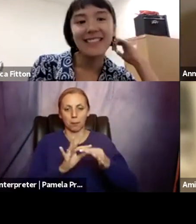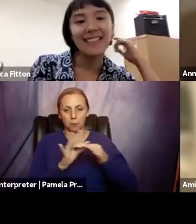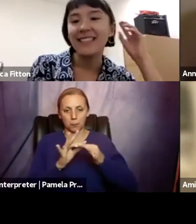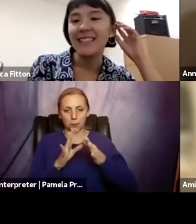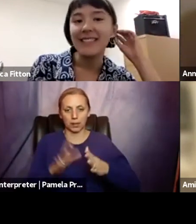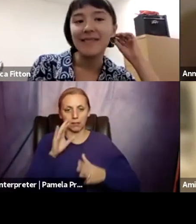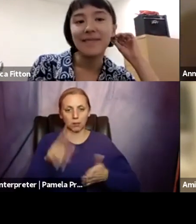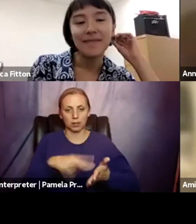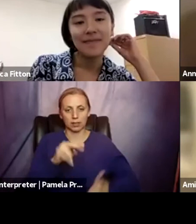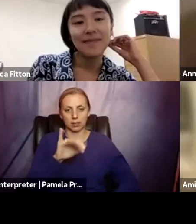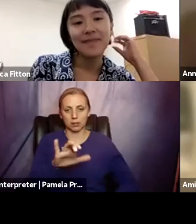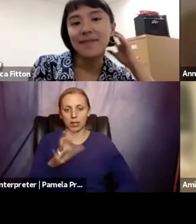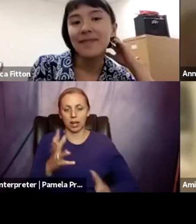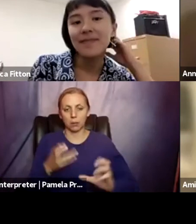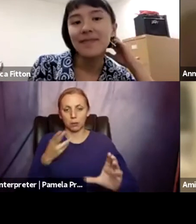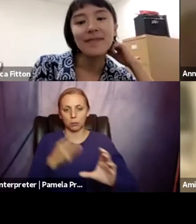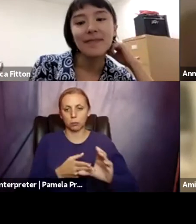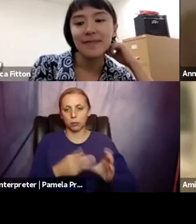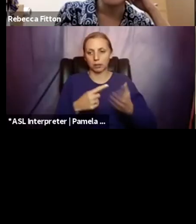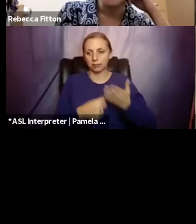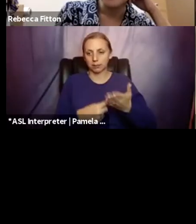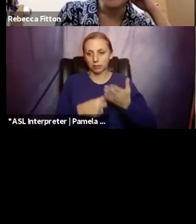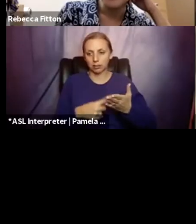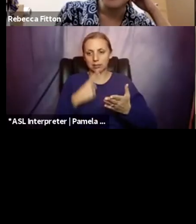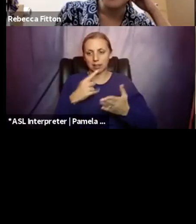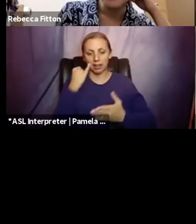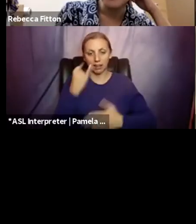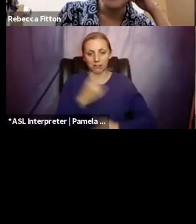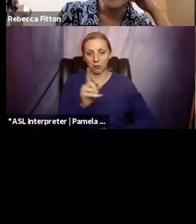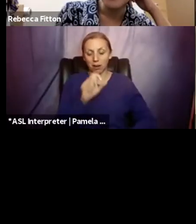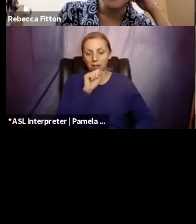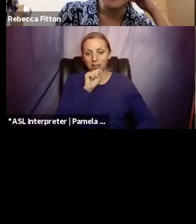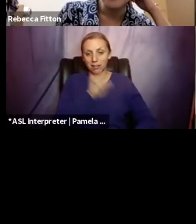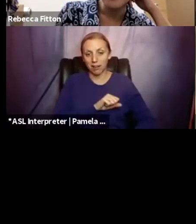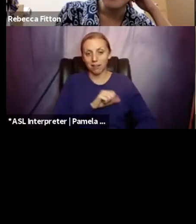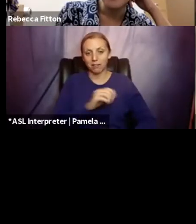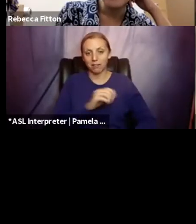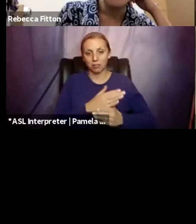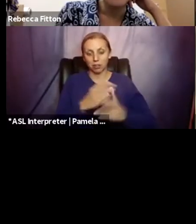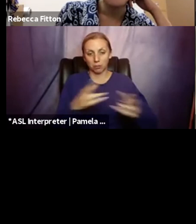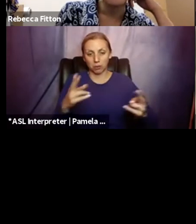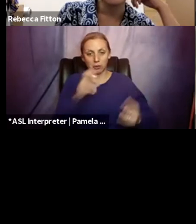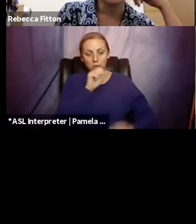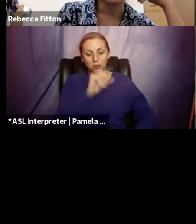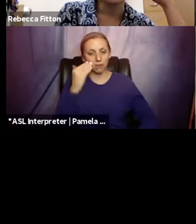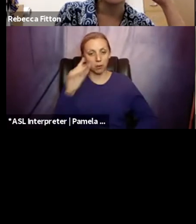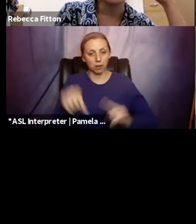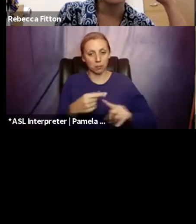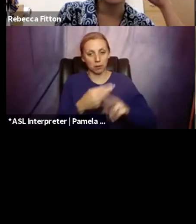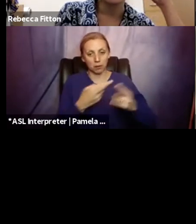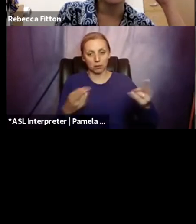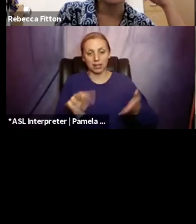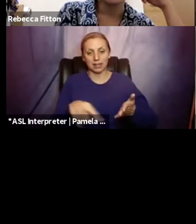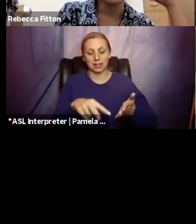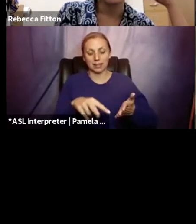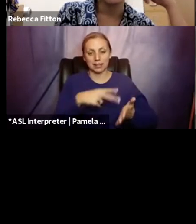tonight. But just want to hop in and also say that if y'all love sharing resources and you love knowing about resources, Dance NYC hosts a